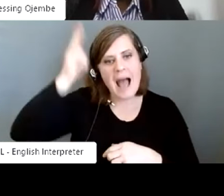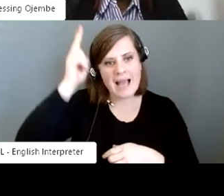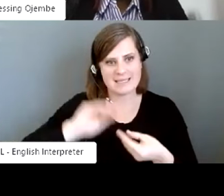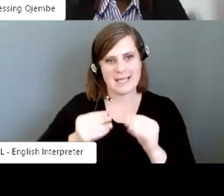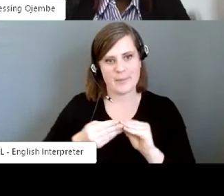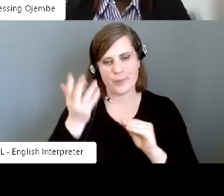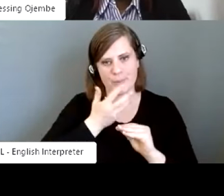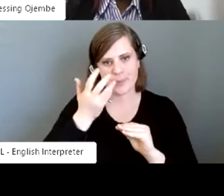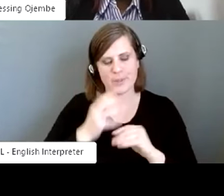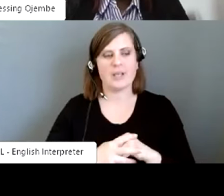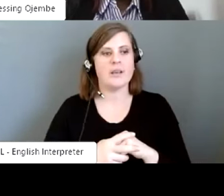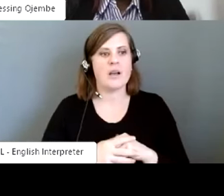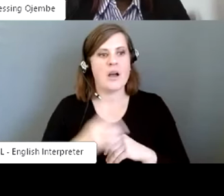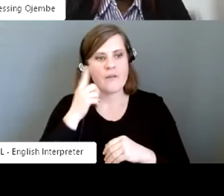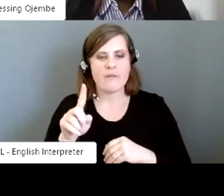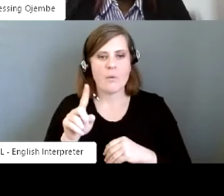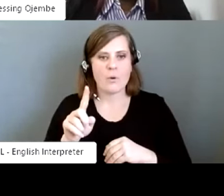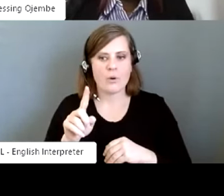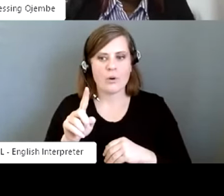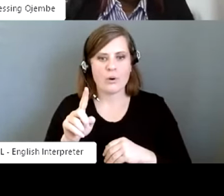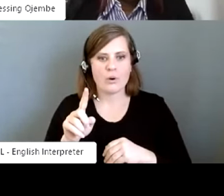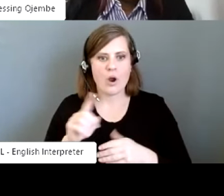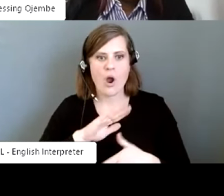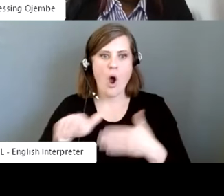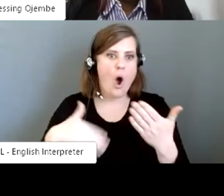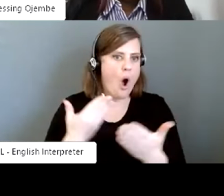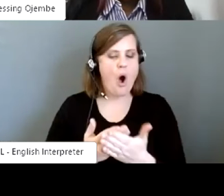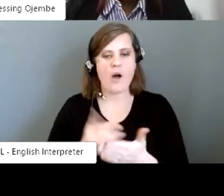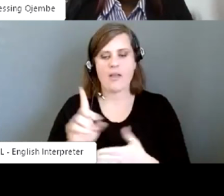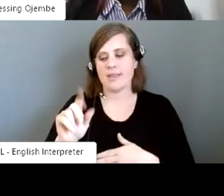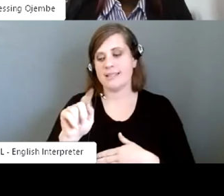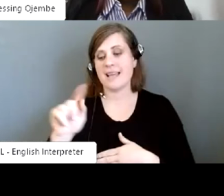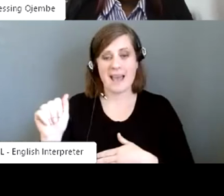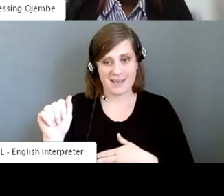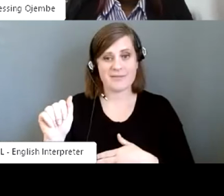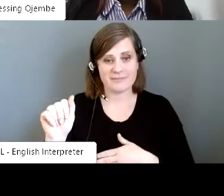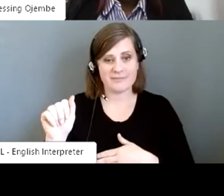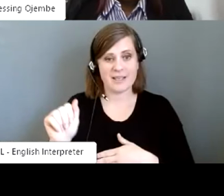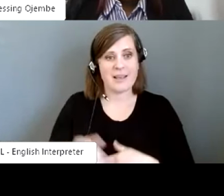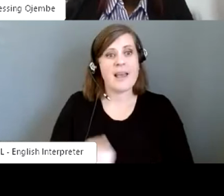prevalence among older adults. And if you look at